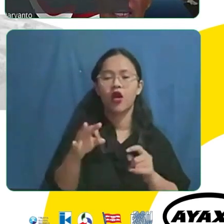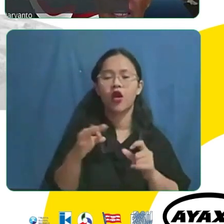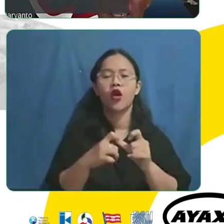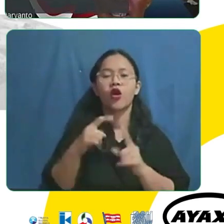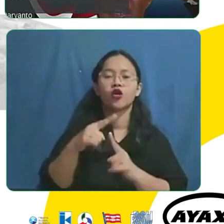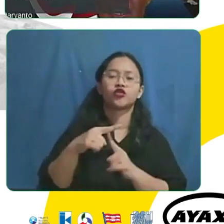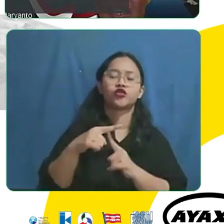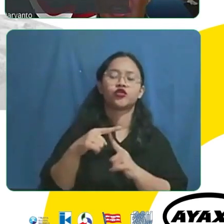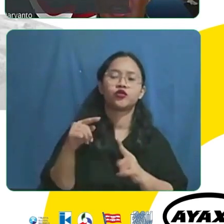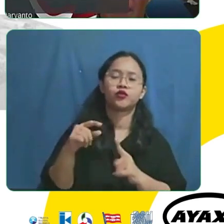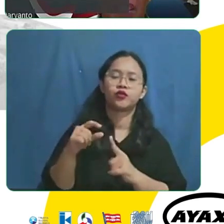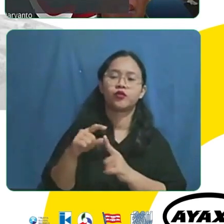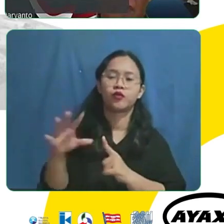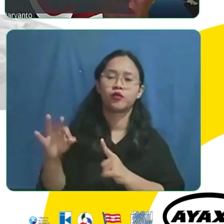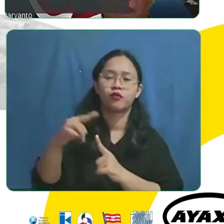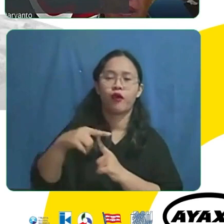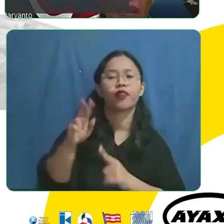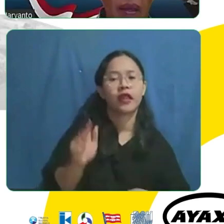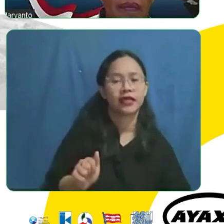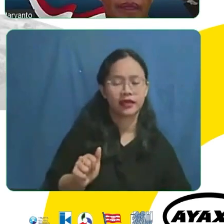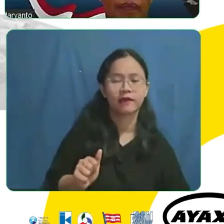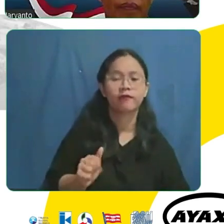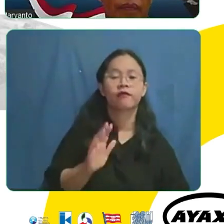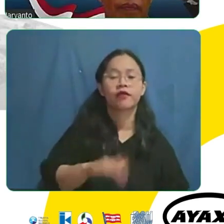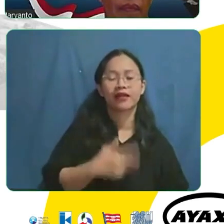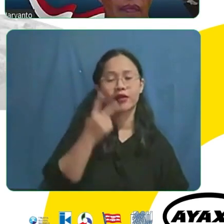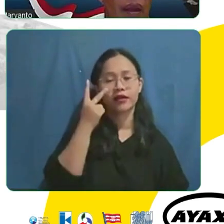clearer, can be achieved.